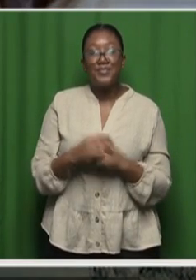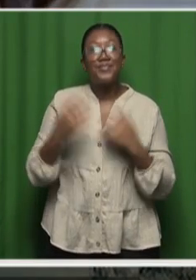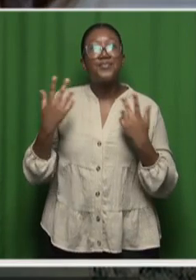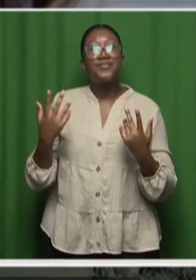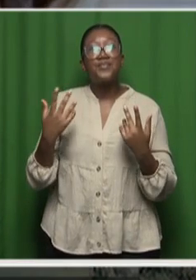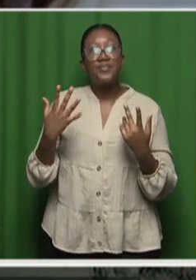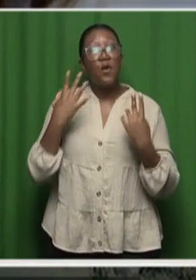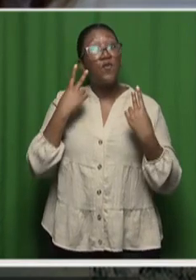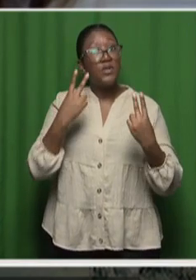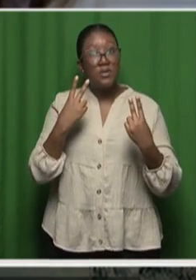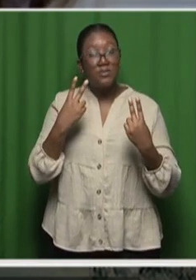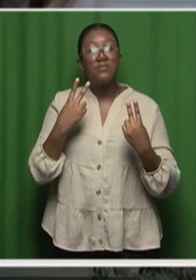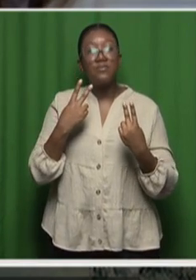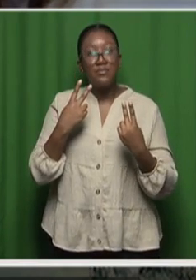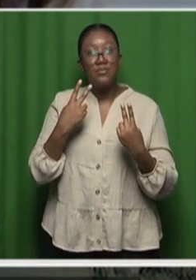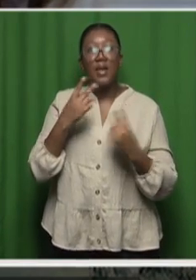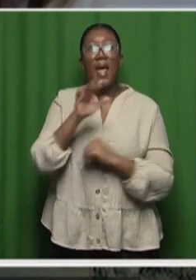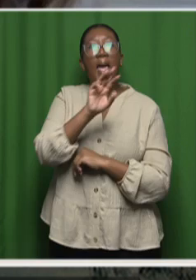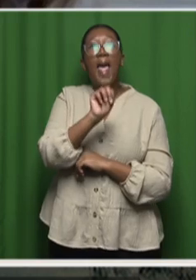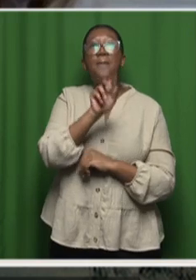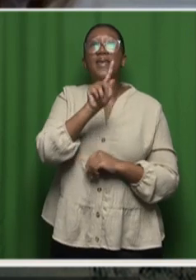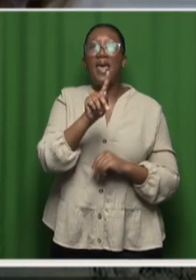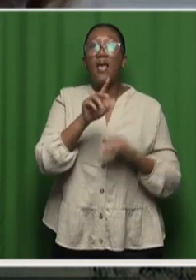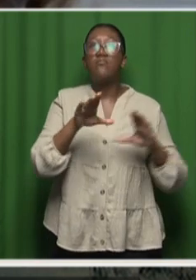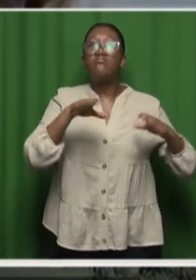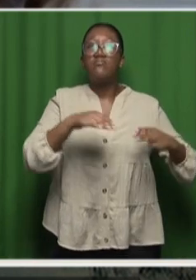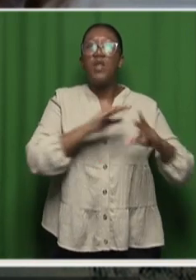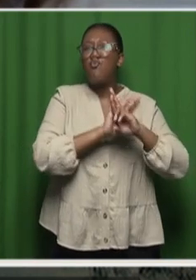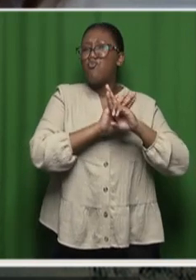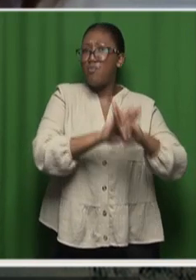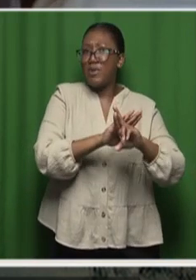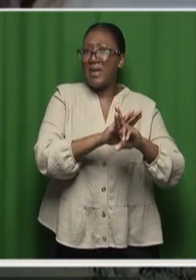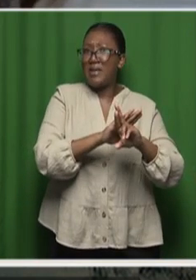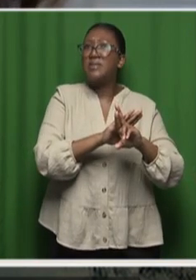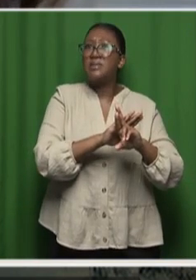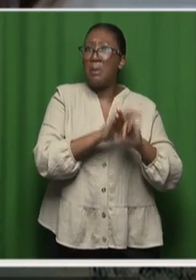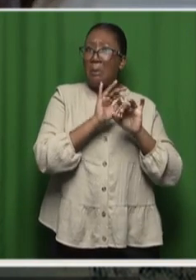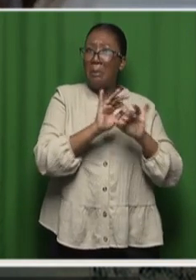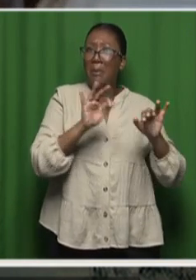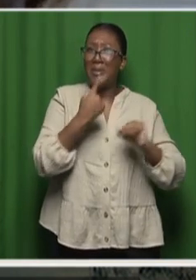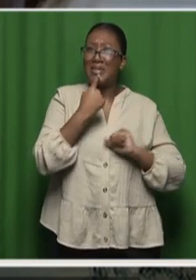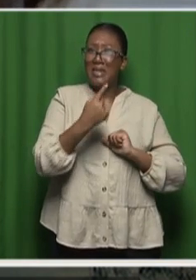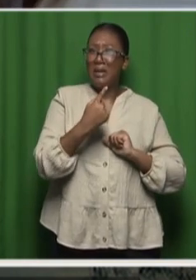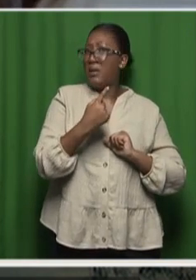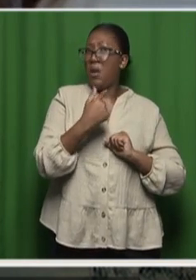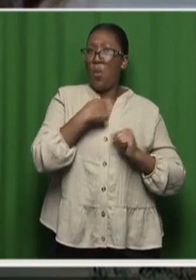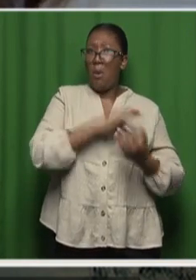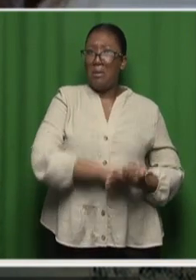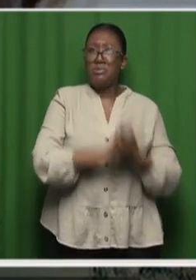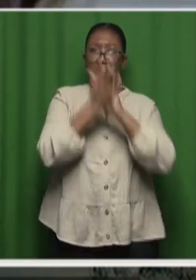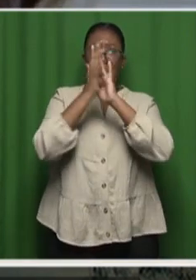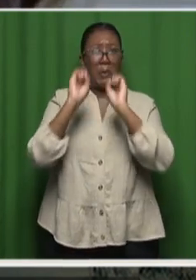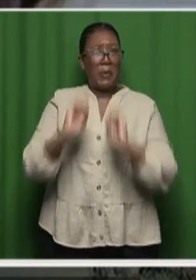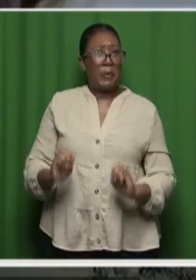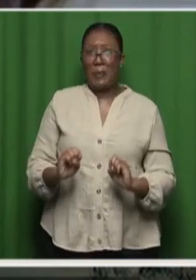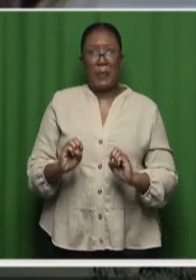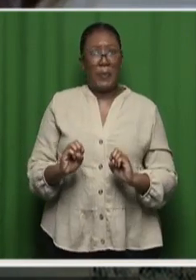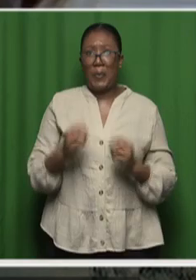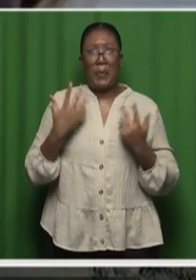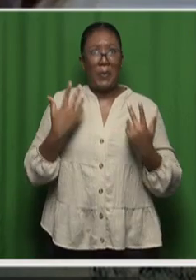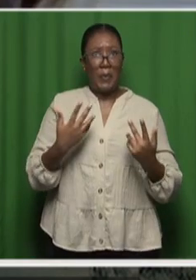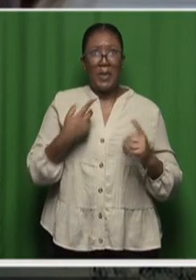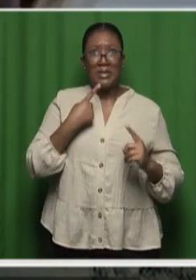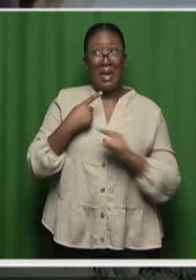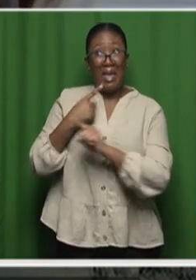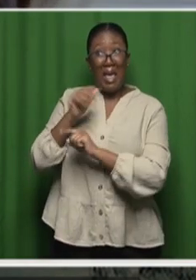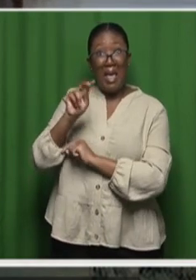the representatives of the MK. They also said that there's no damage being done, arguing that it is not true that